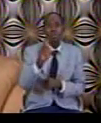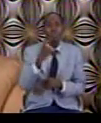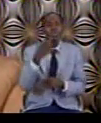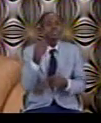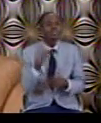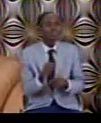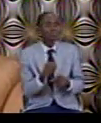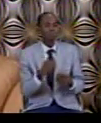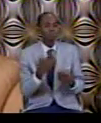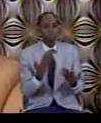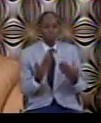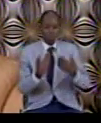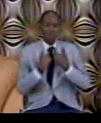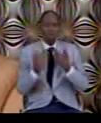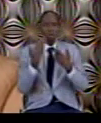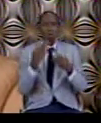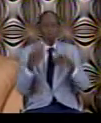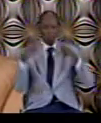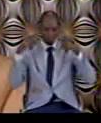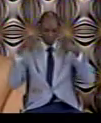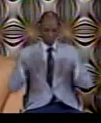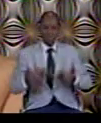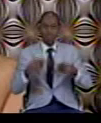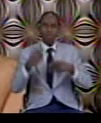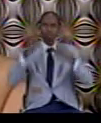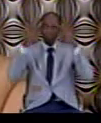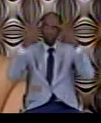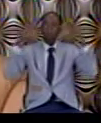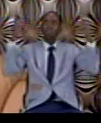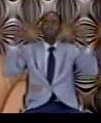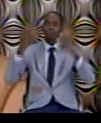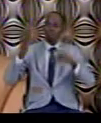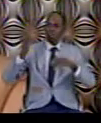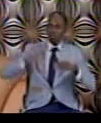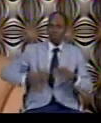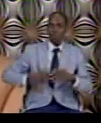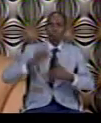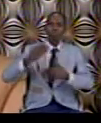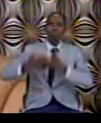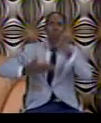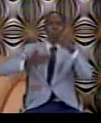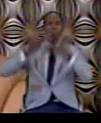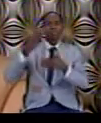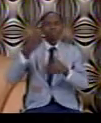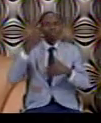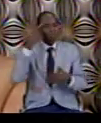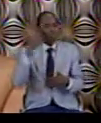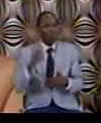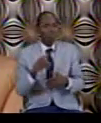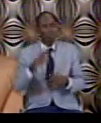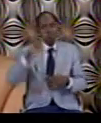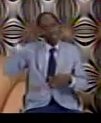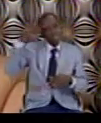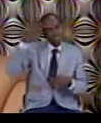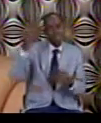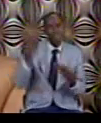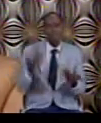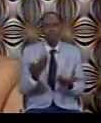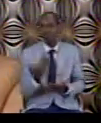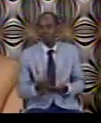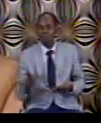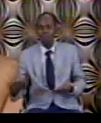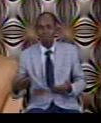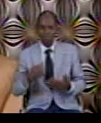personal progress, personal prosperity, or worldly position? political position or material